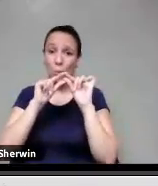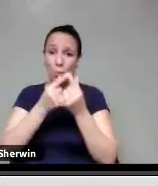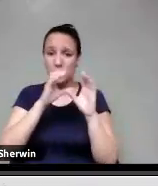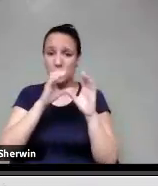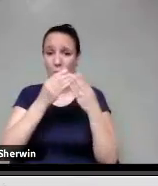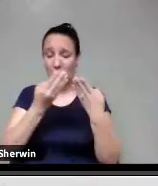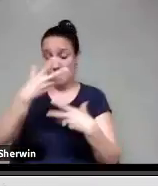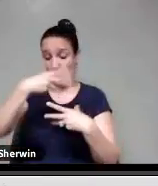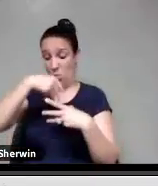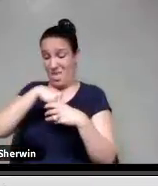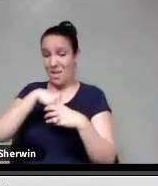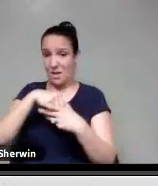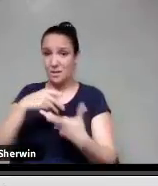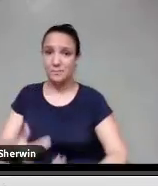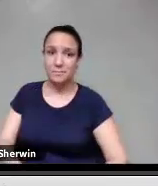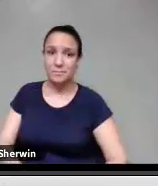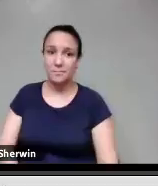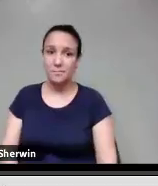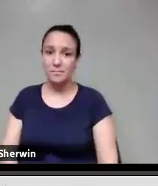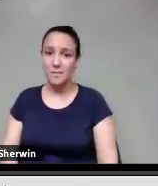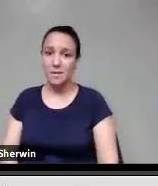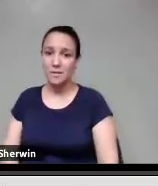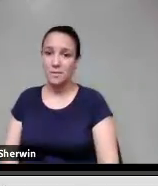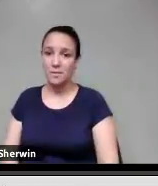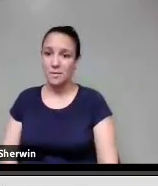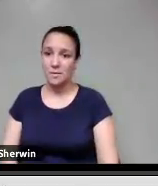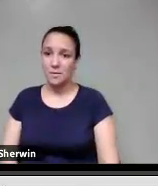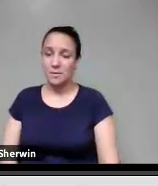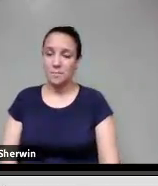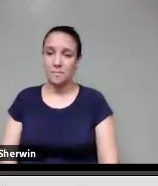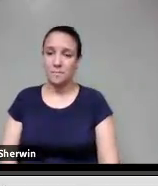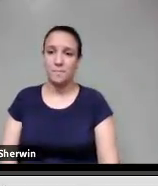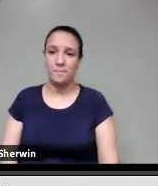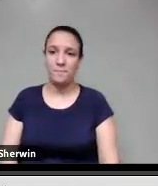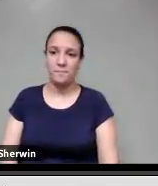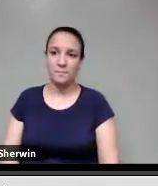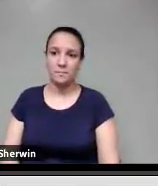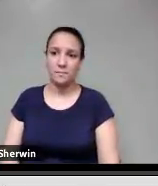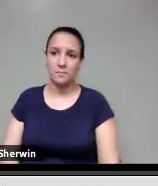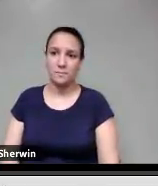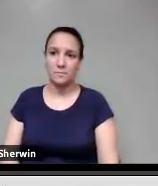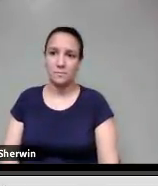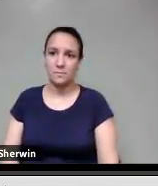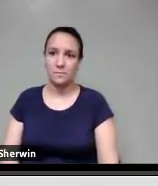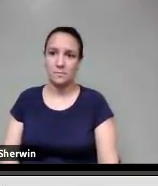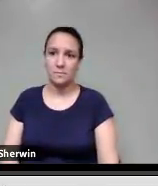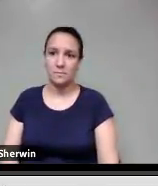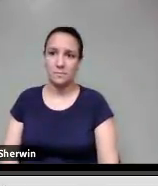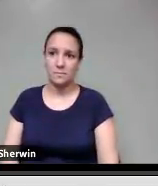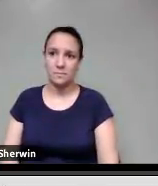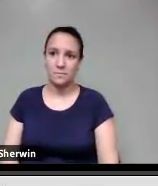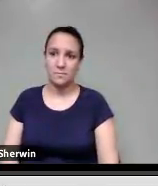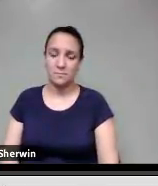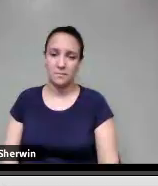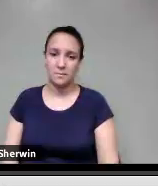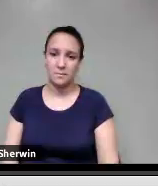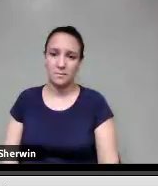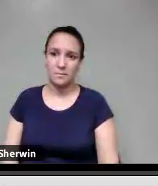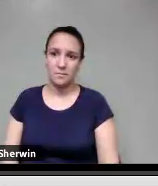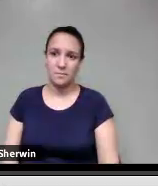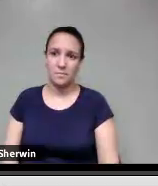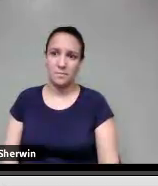them? Is there something that you think you can tag onto? Again, don't spread yourself so thin. You're trying to look for those niche markets that you can